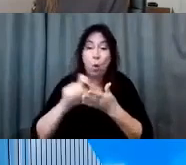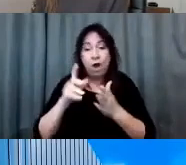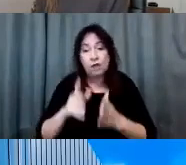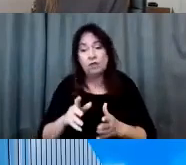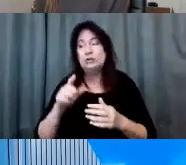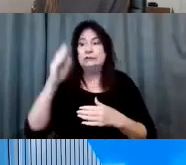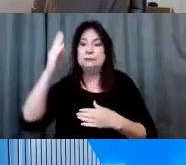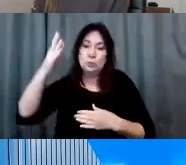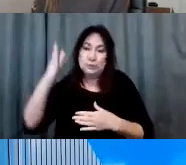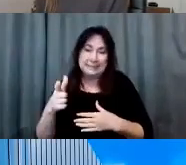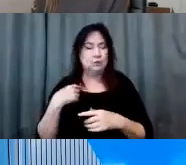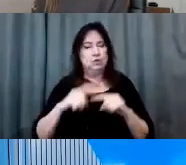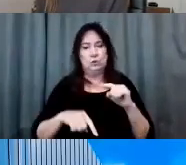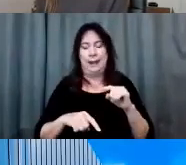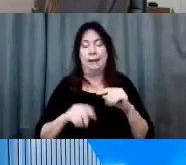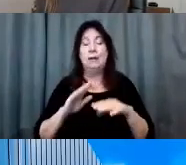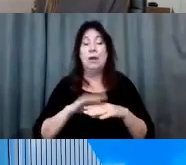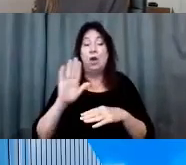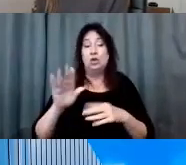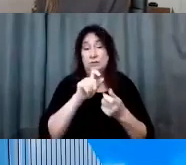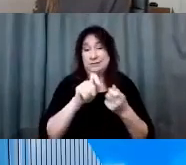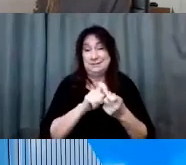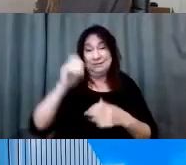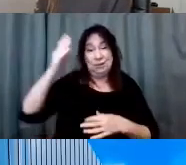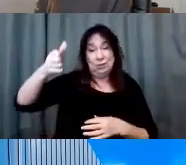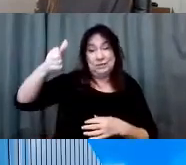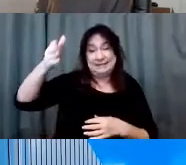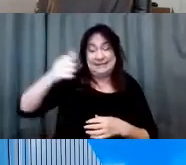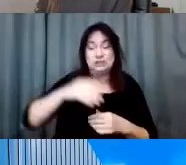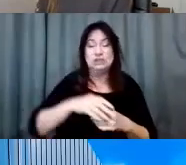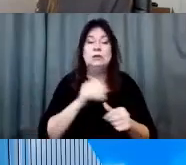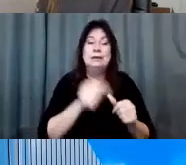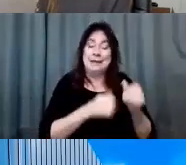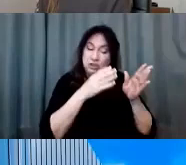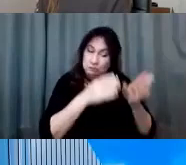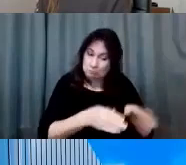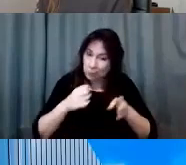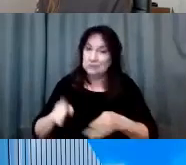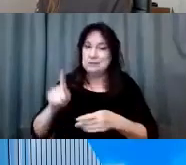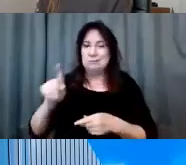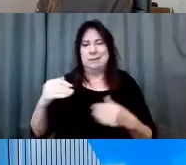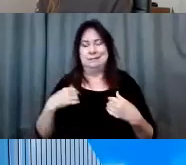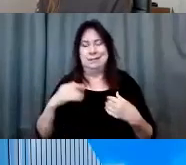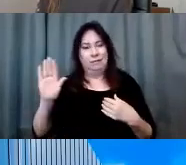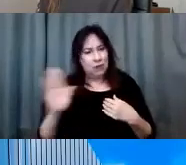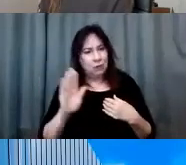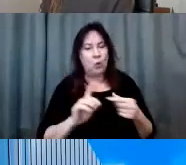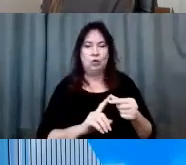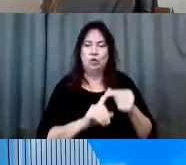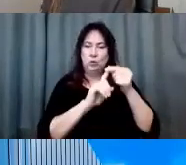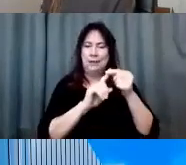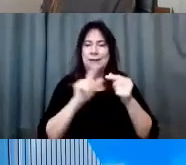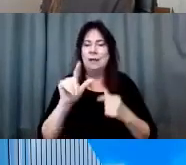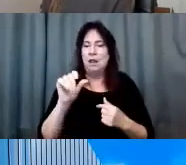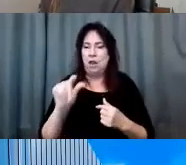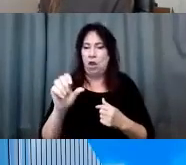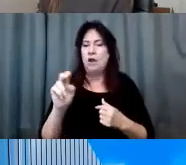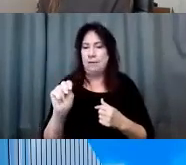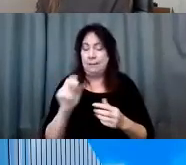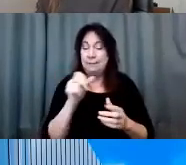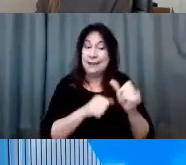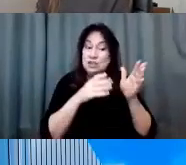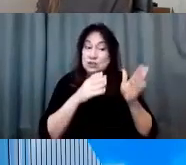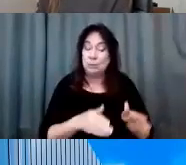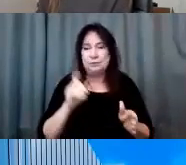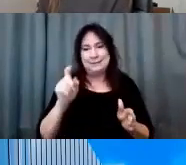presenters on your particular presentation. Everyone will need to have their own unique login, so every single person will